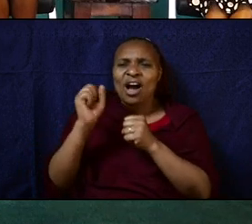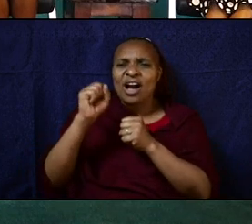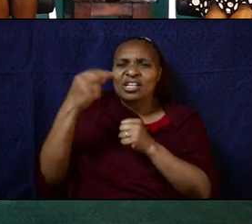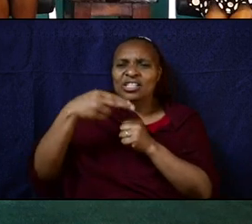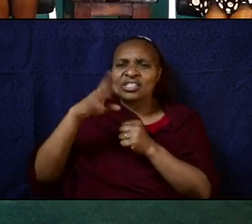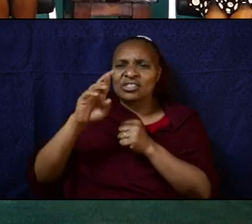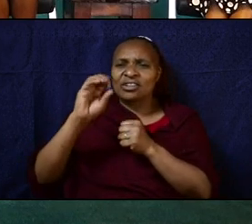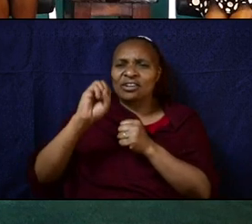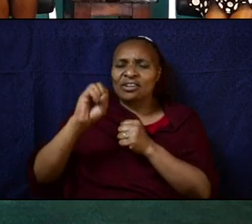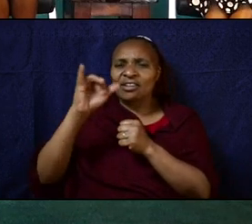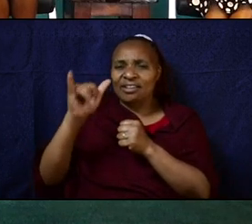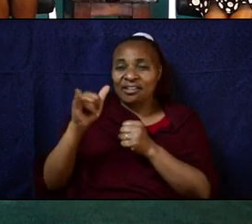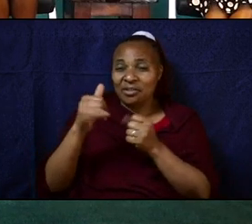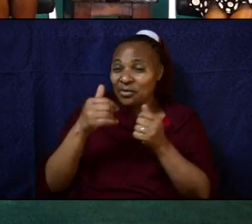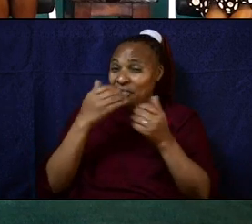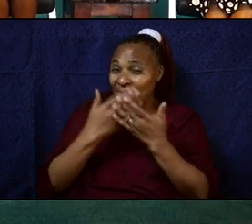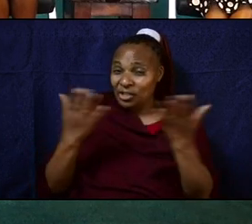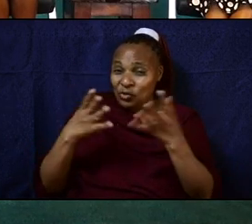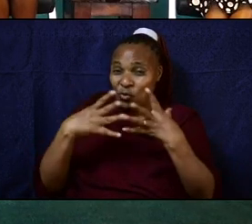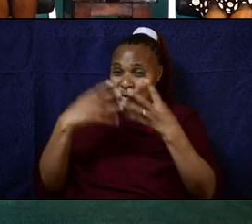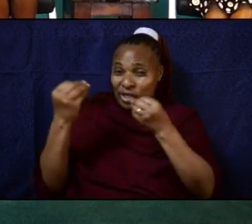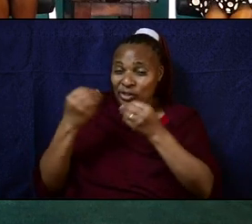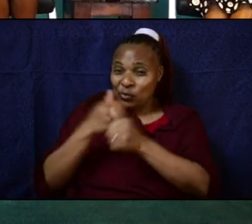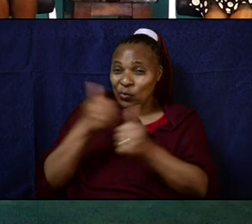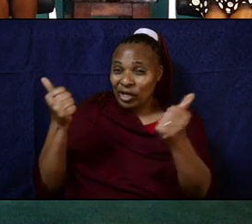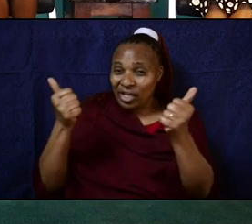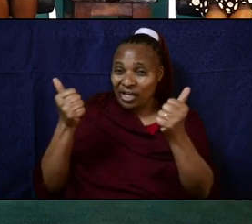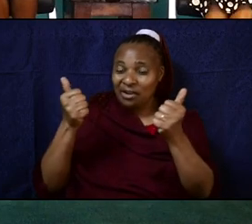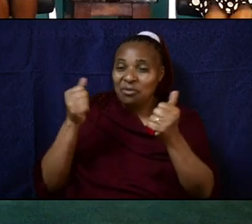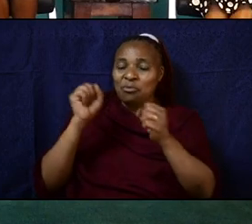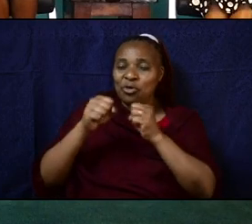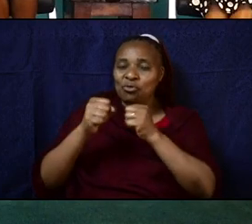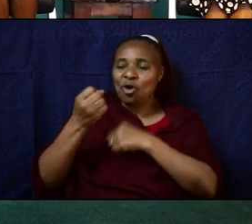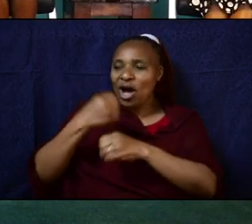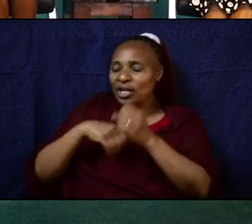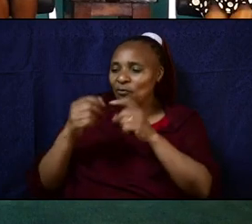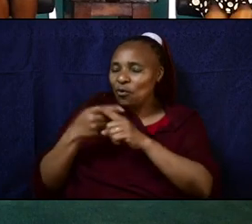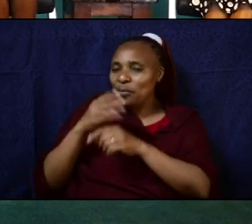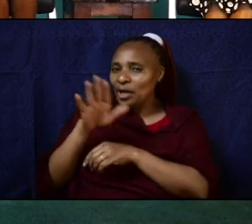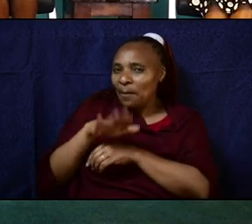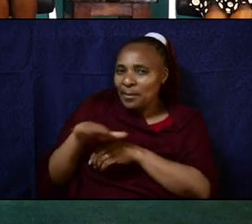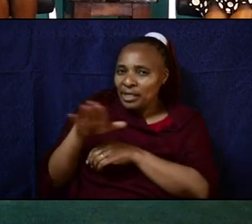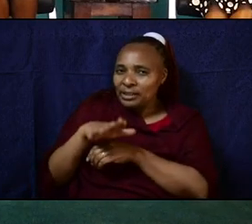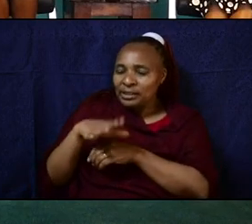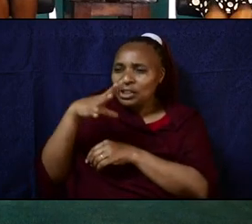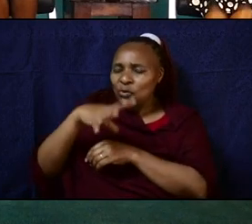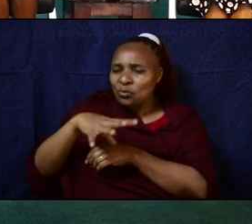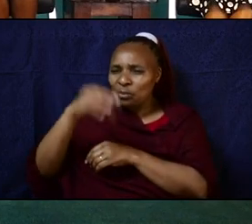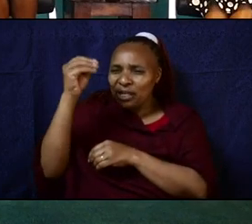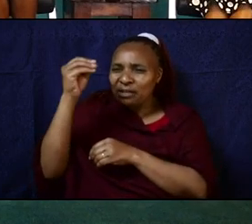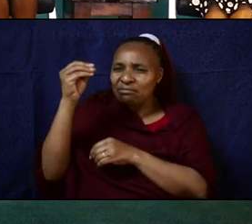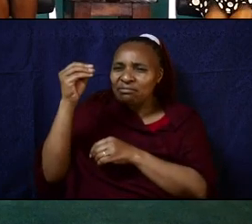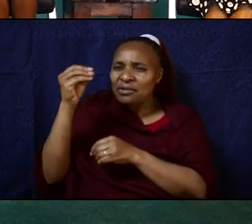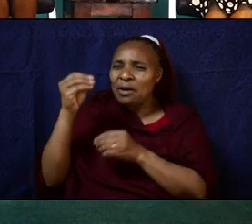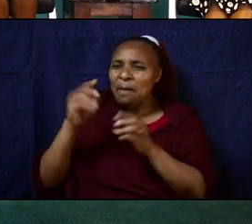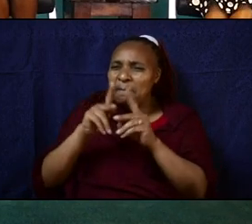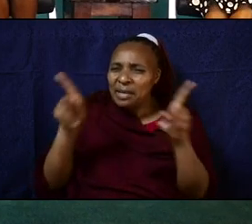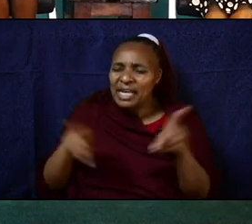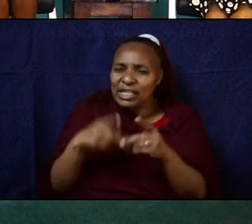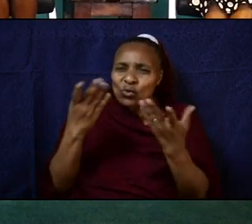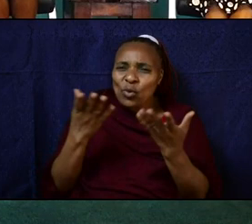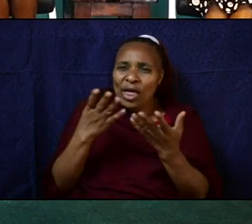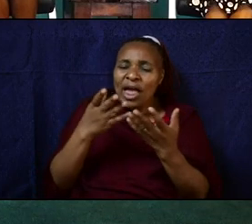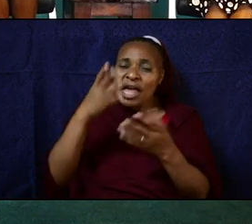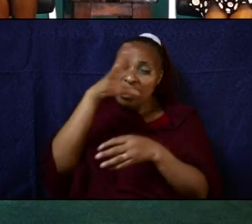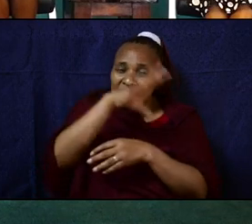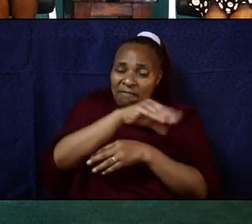well. Yeah. Because we'll see in later stories, Jacob also had to move from his place to go find a wife in the same place where his dad got a wife. So that